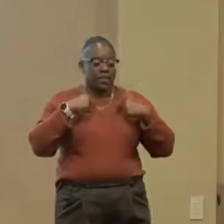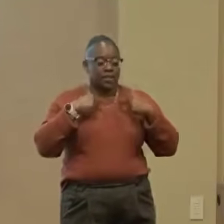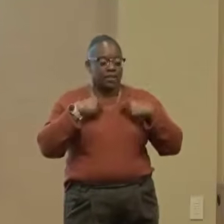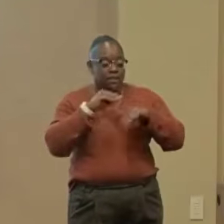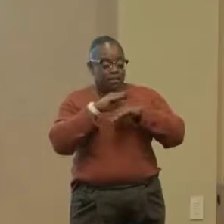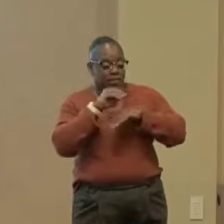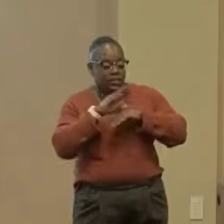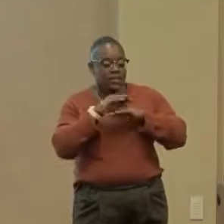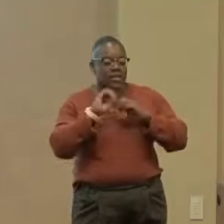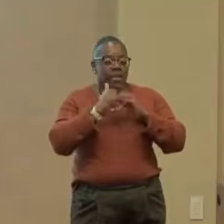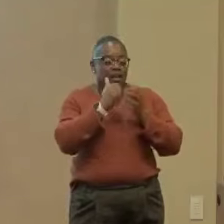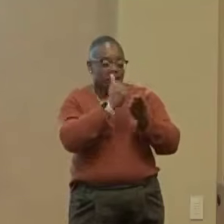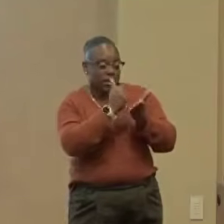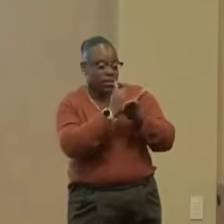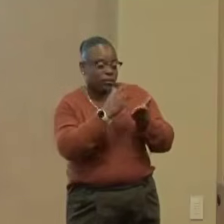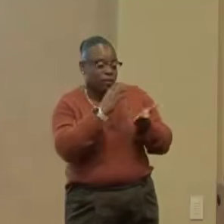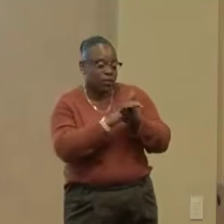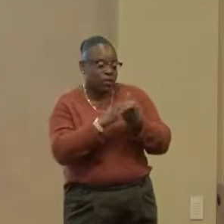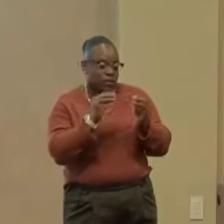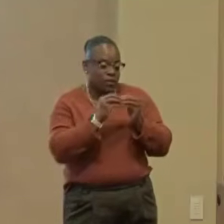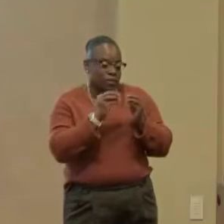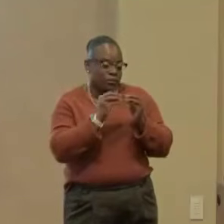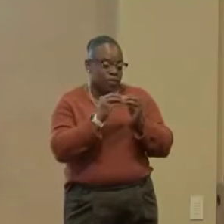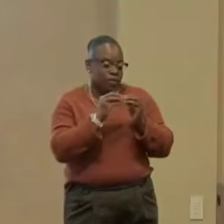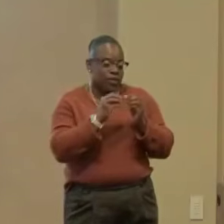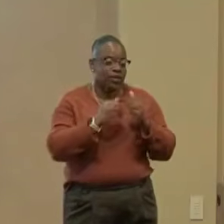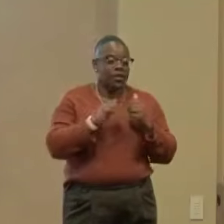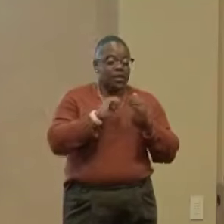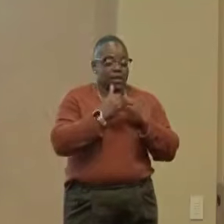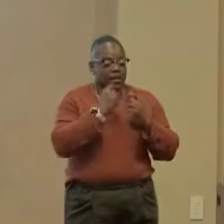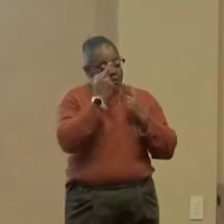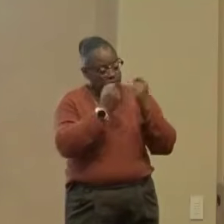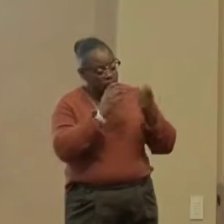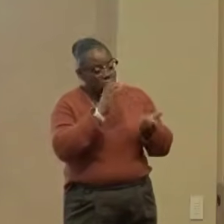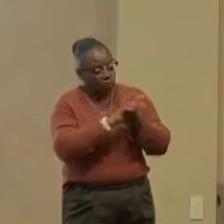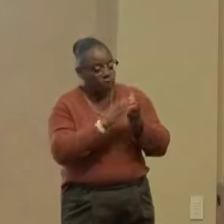to help her out more, or what I can do to understand her more.